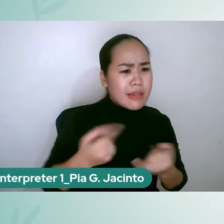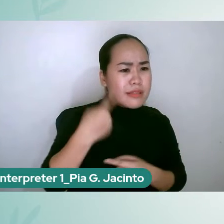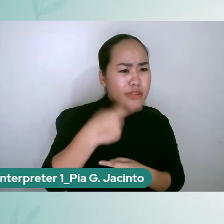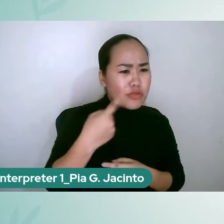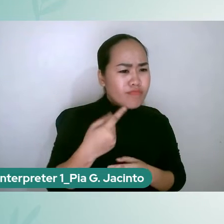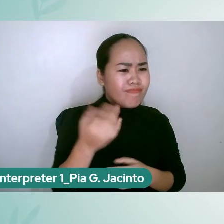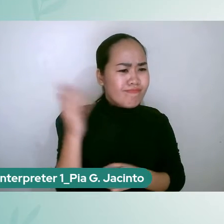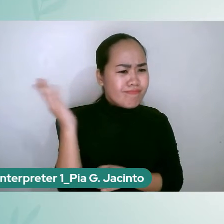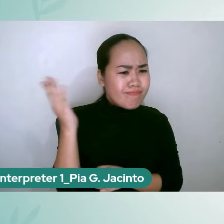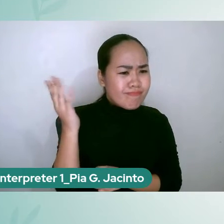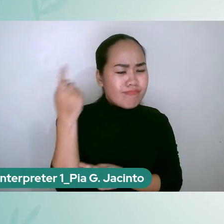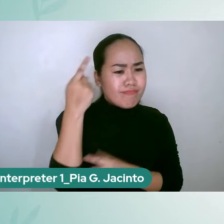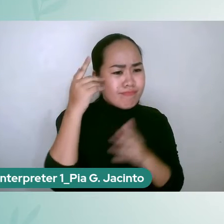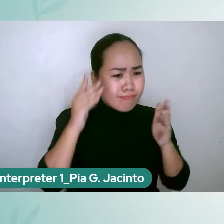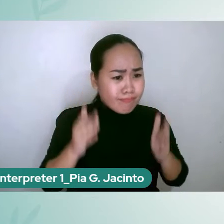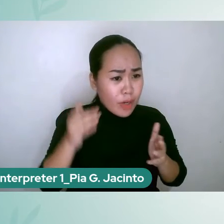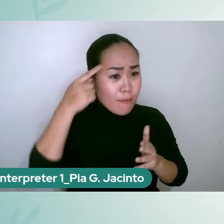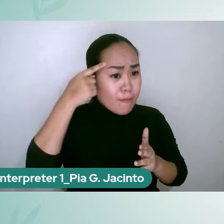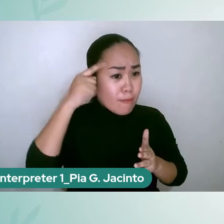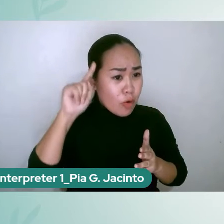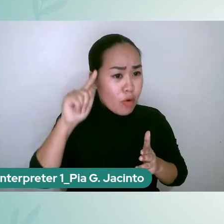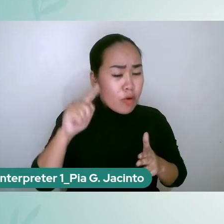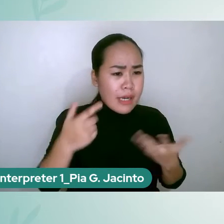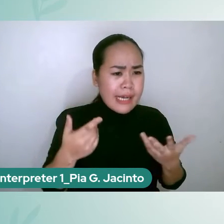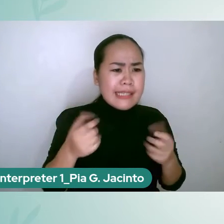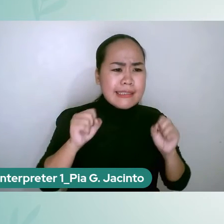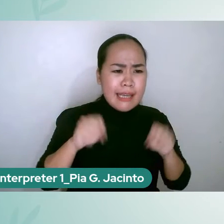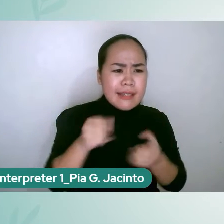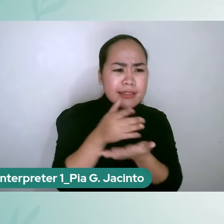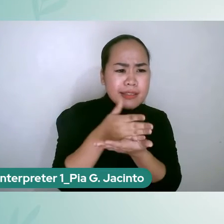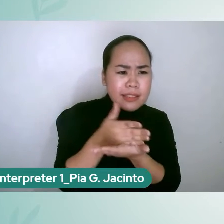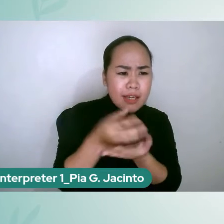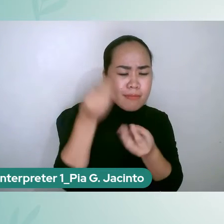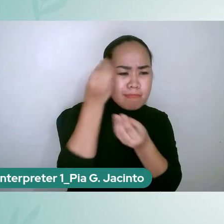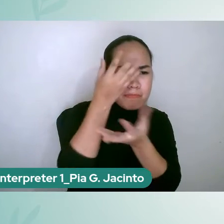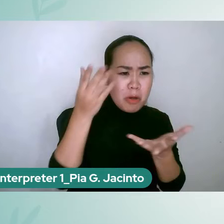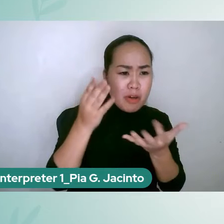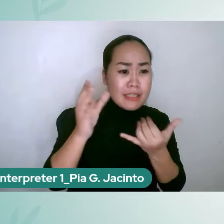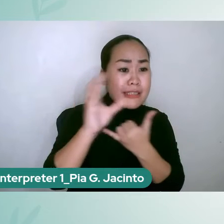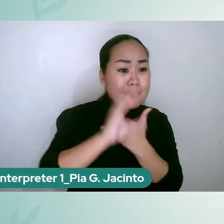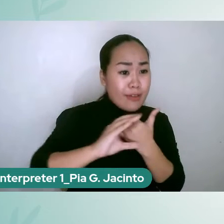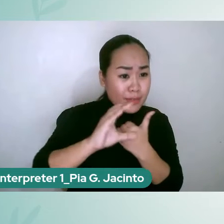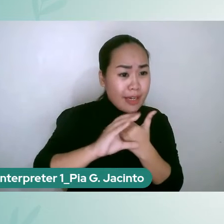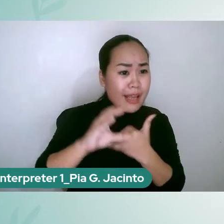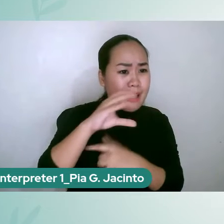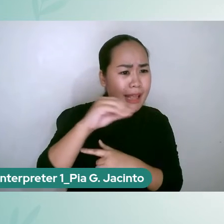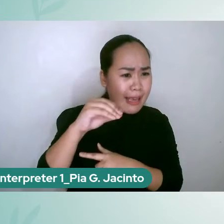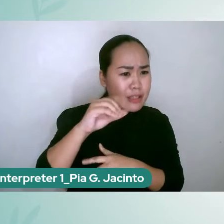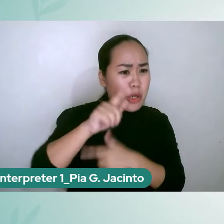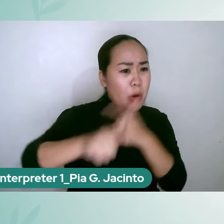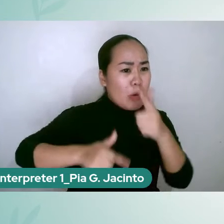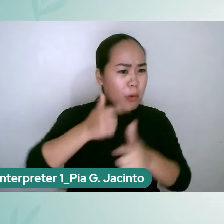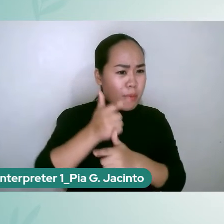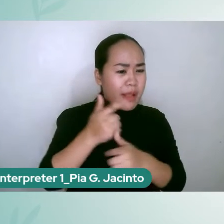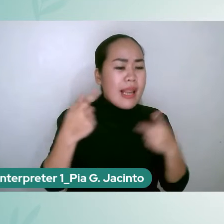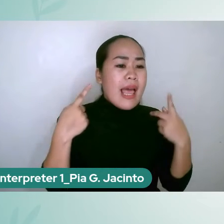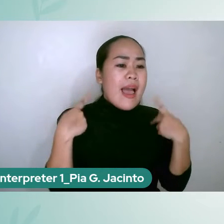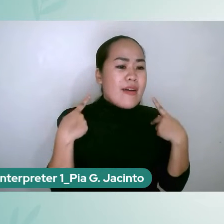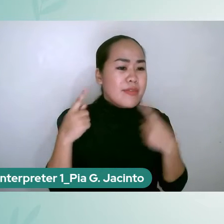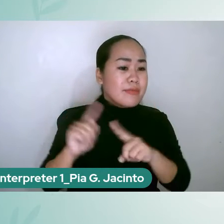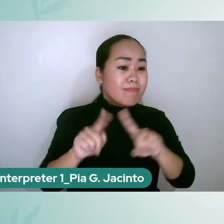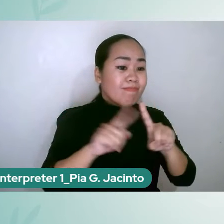fields to impart their knowledge about cervical cancer in the Philippines and globally. We will also have panelists who will be